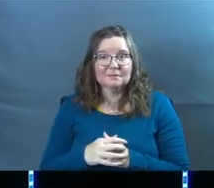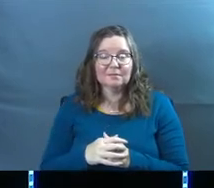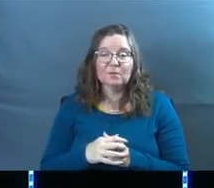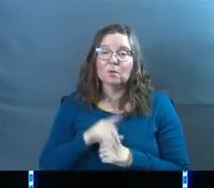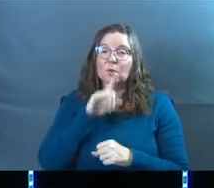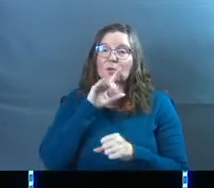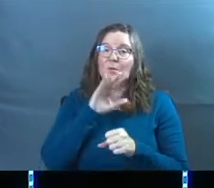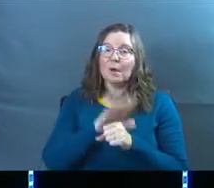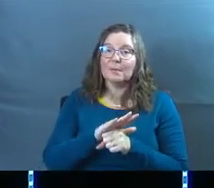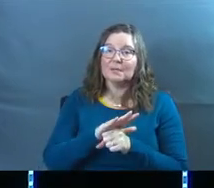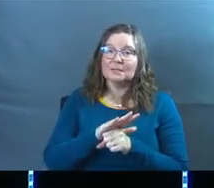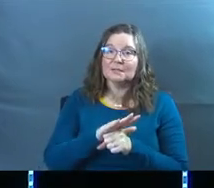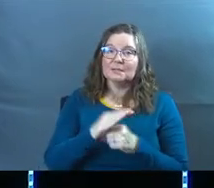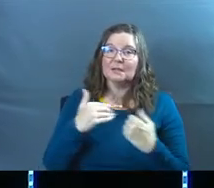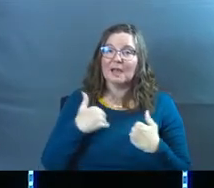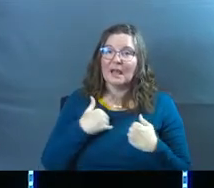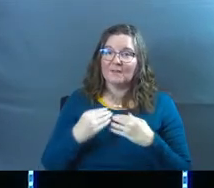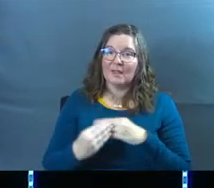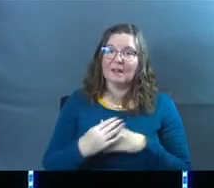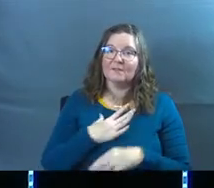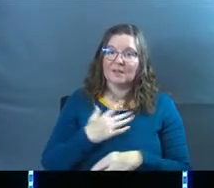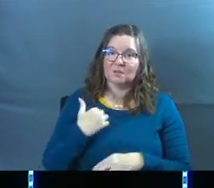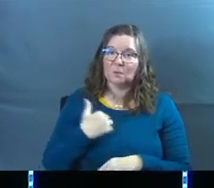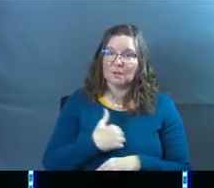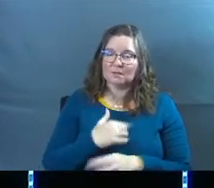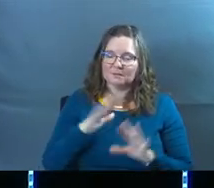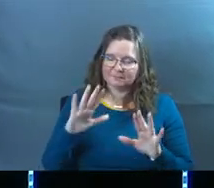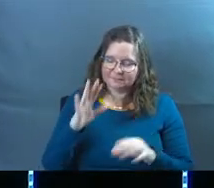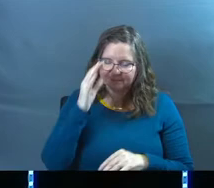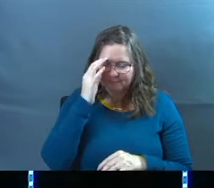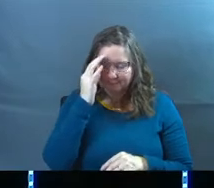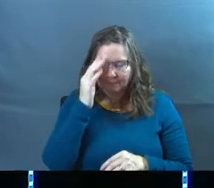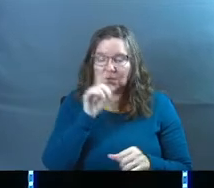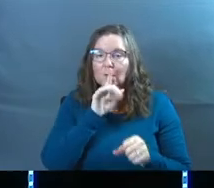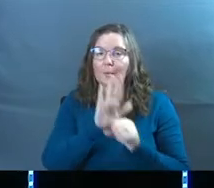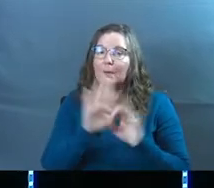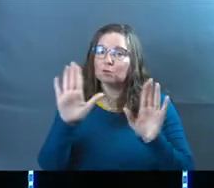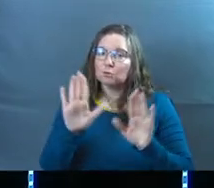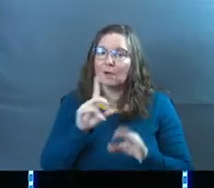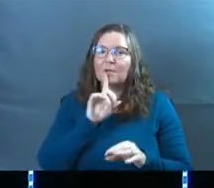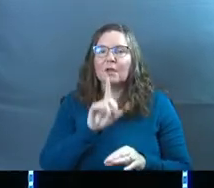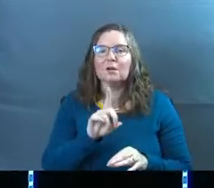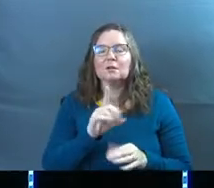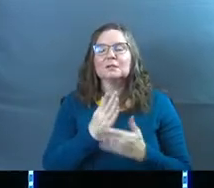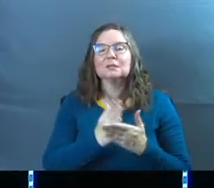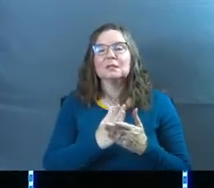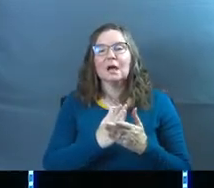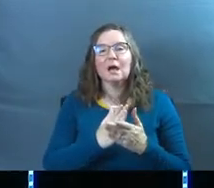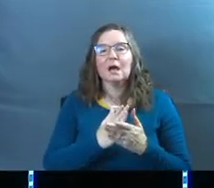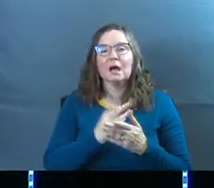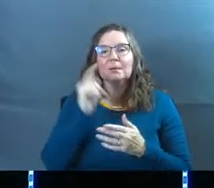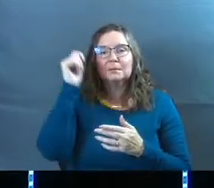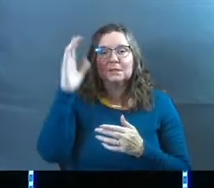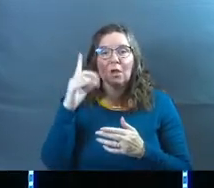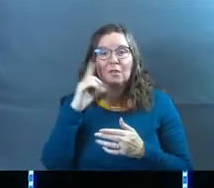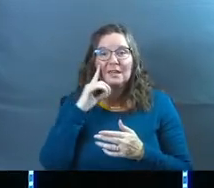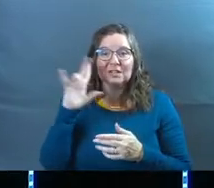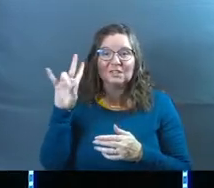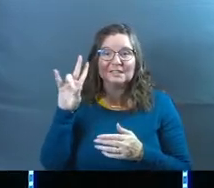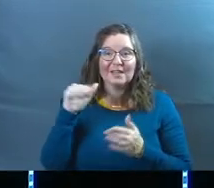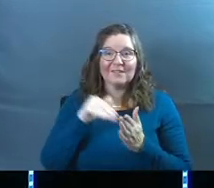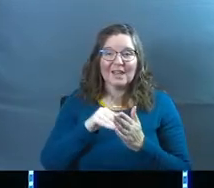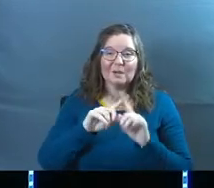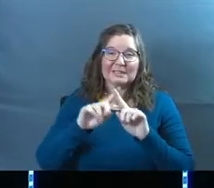So the promises have that effect to us. So promises are great. There's some scholars think there's